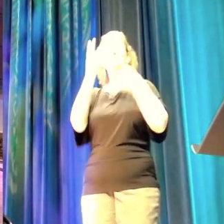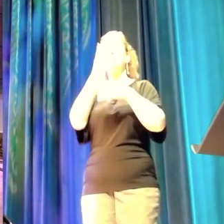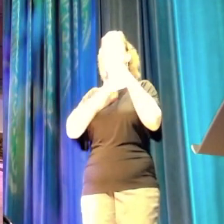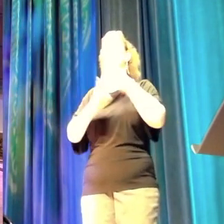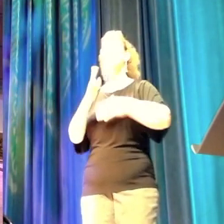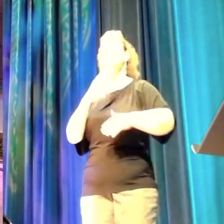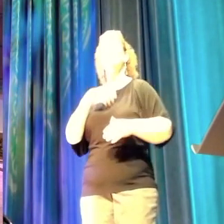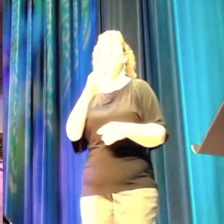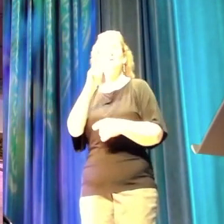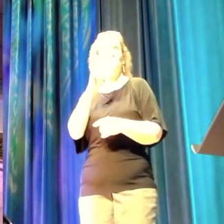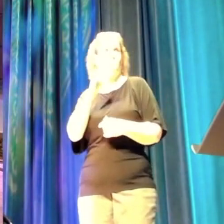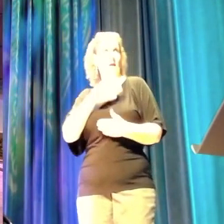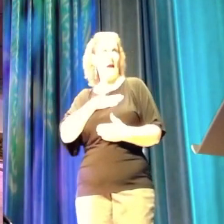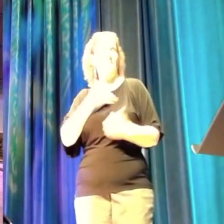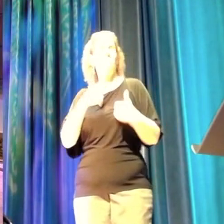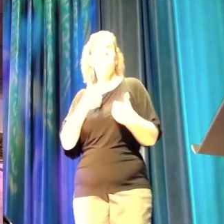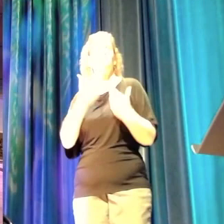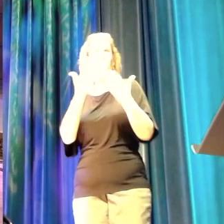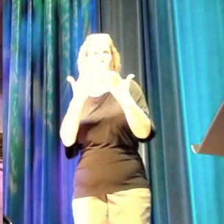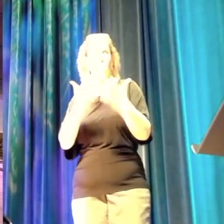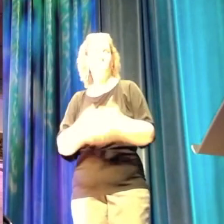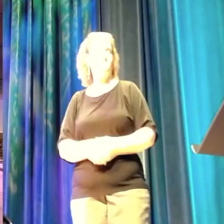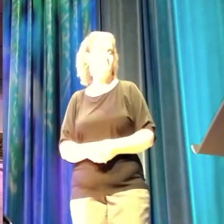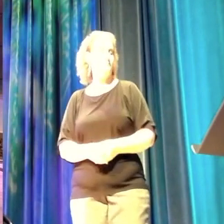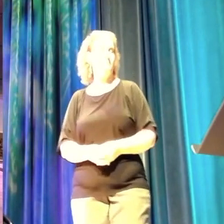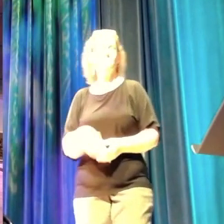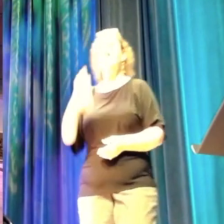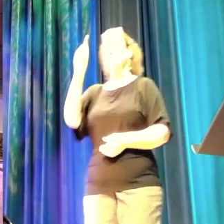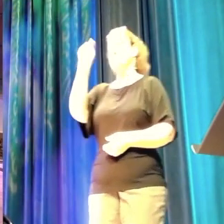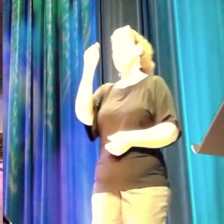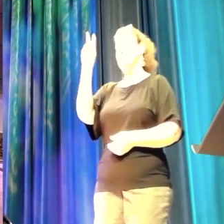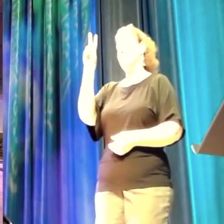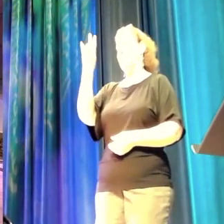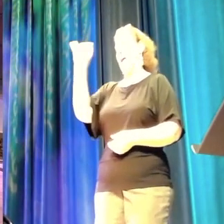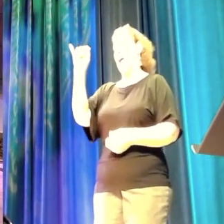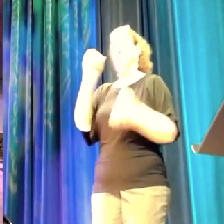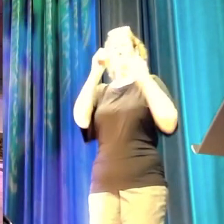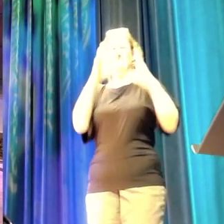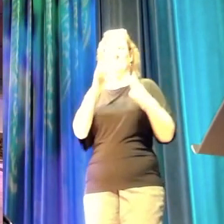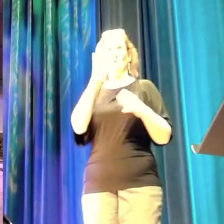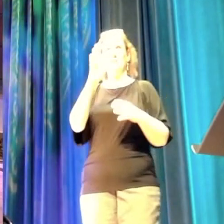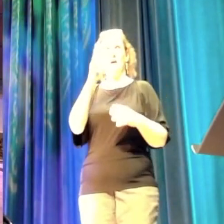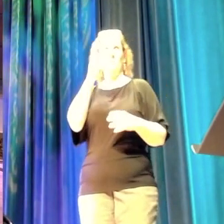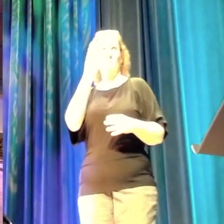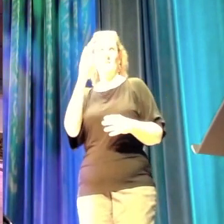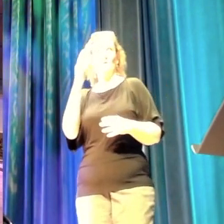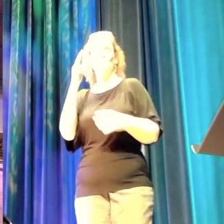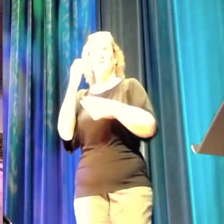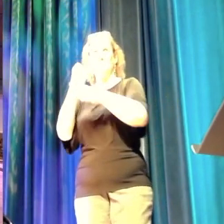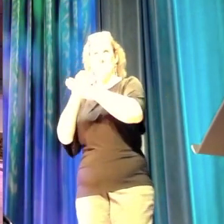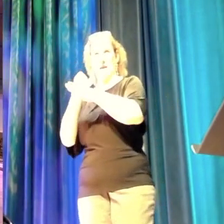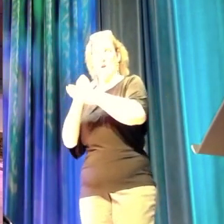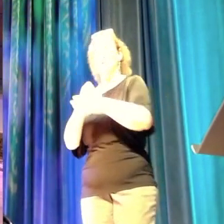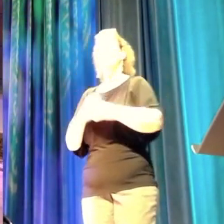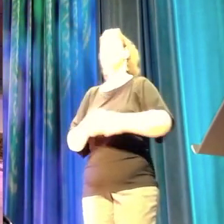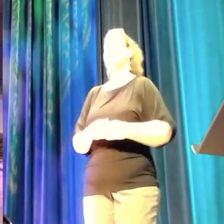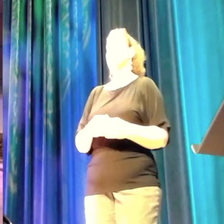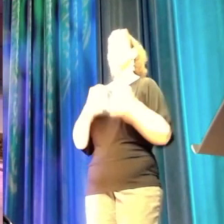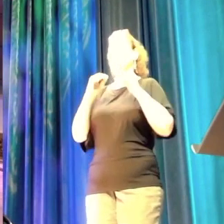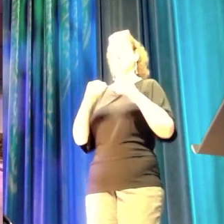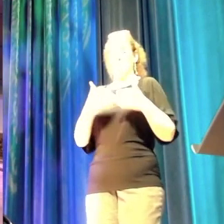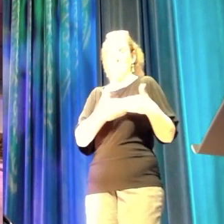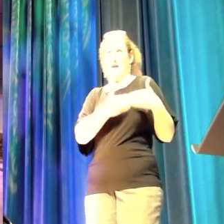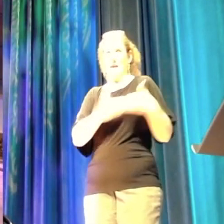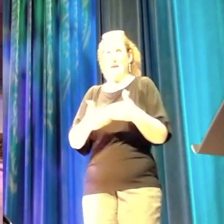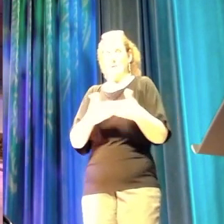these. Teachers of the visual impairment, or as they call them, teachers of students with visual impairments, teach